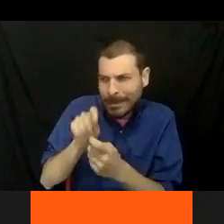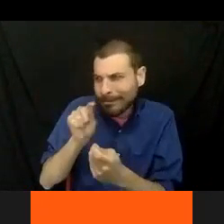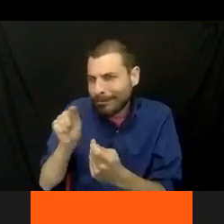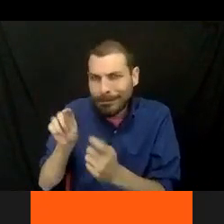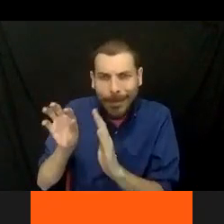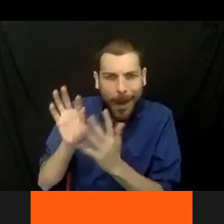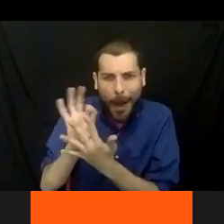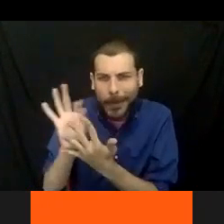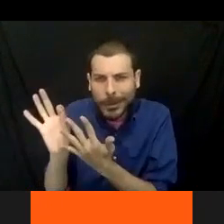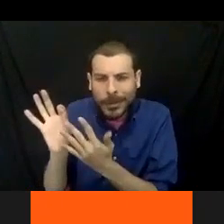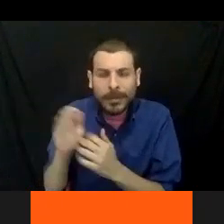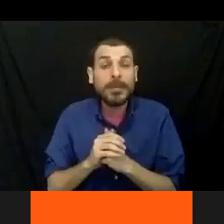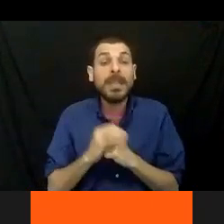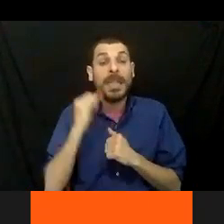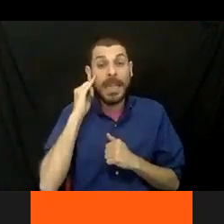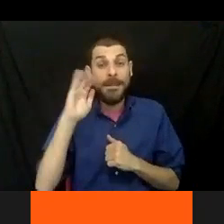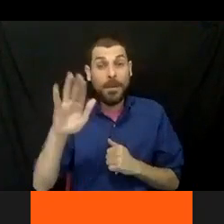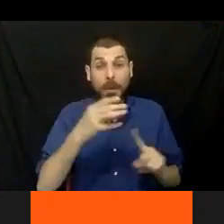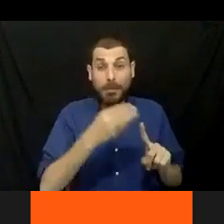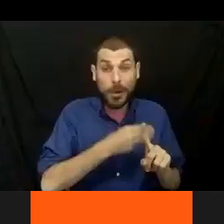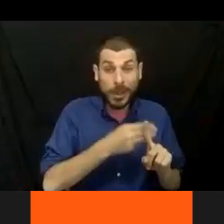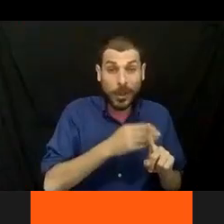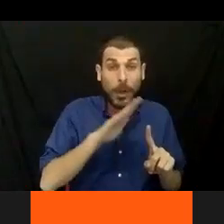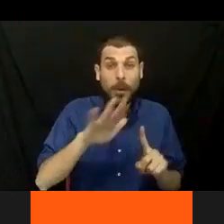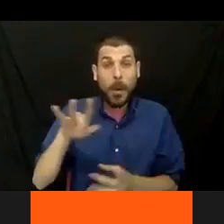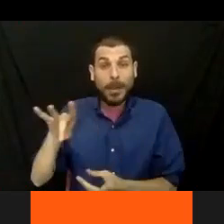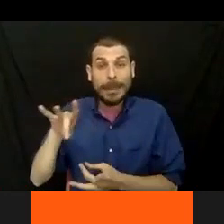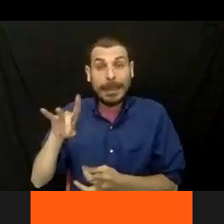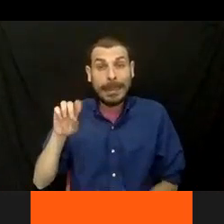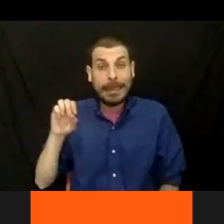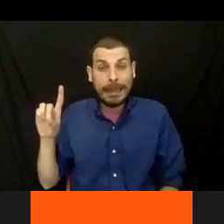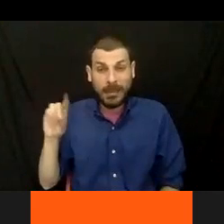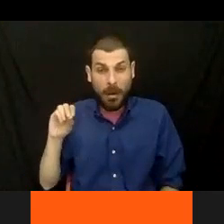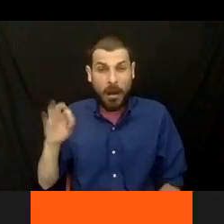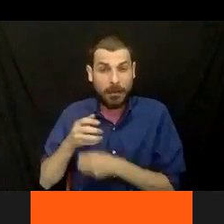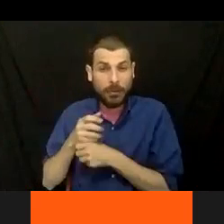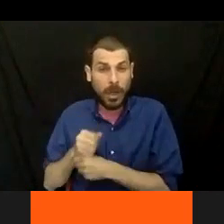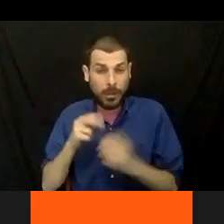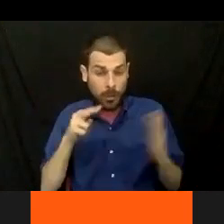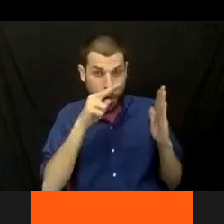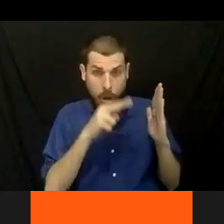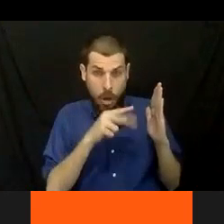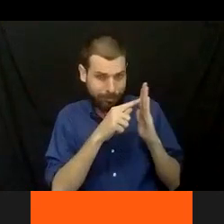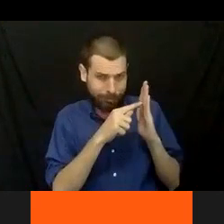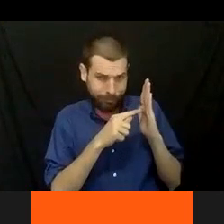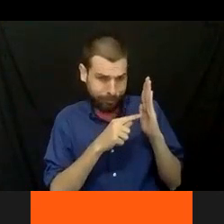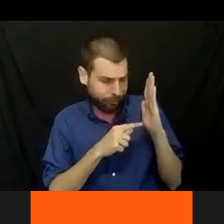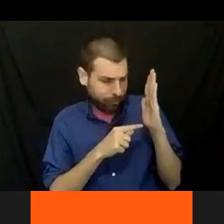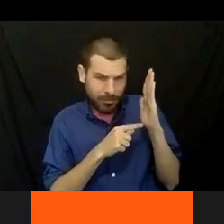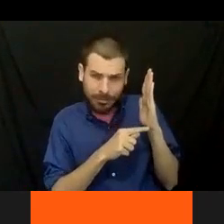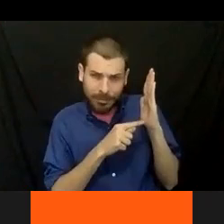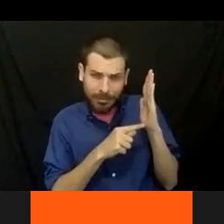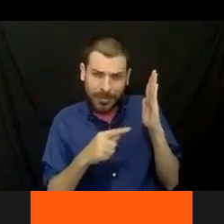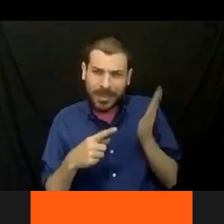at your deed of trust, sometimes you'll see at the bottom that there'll be a